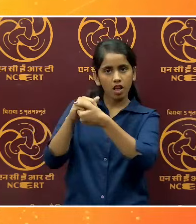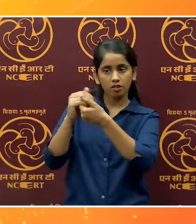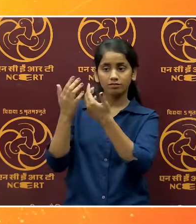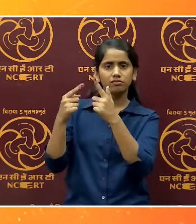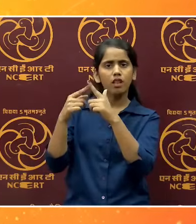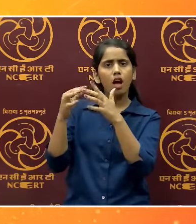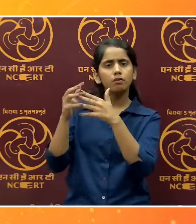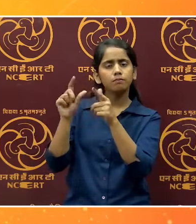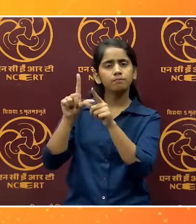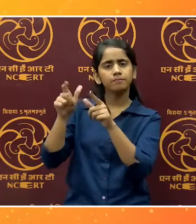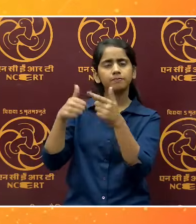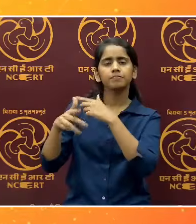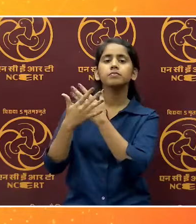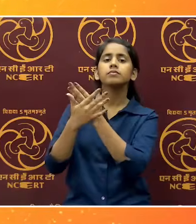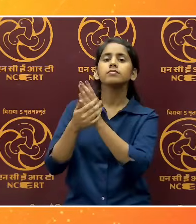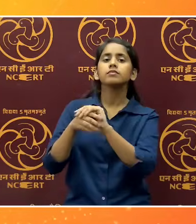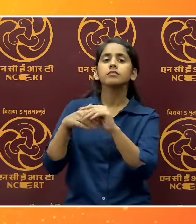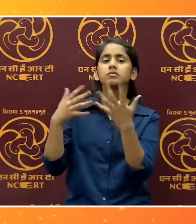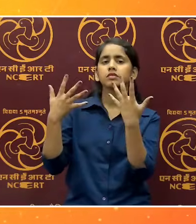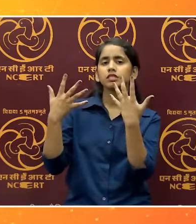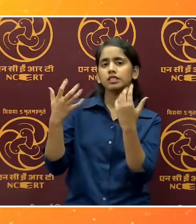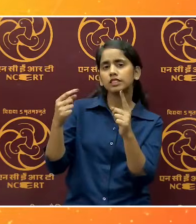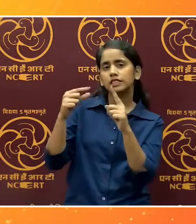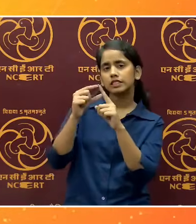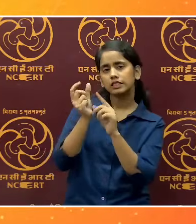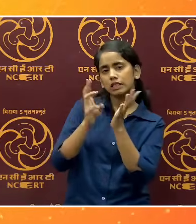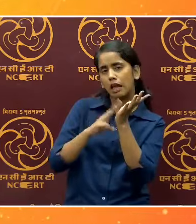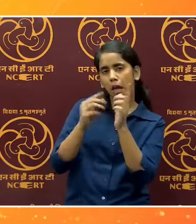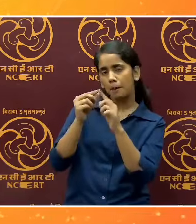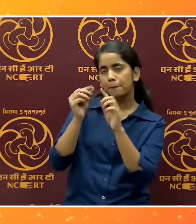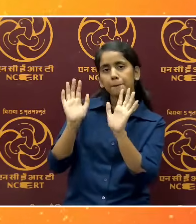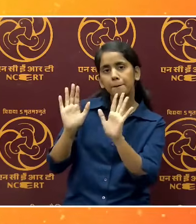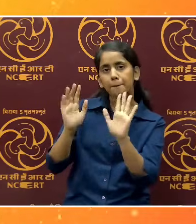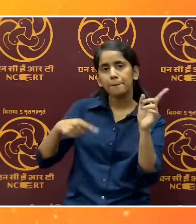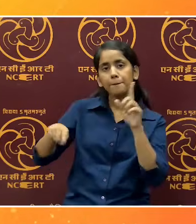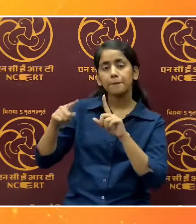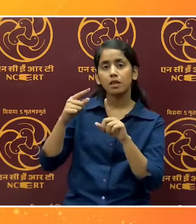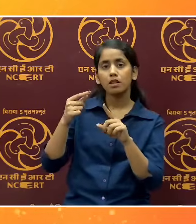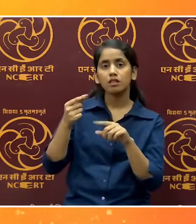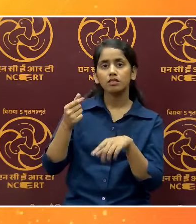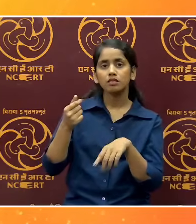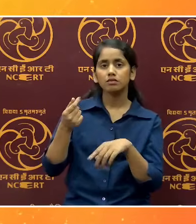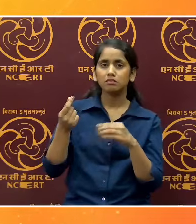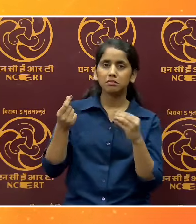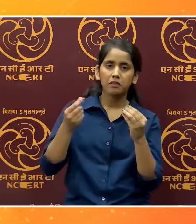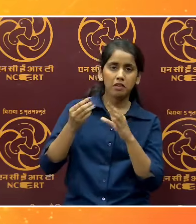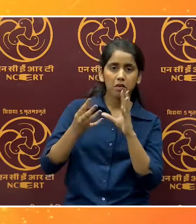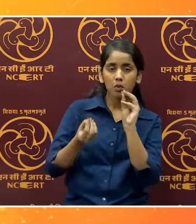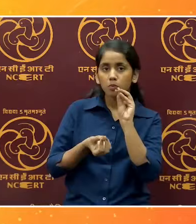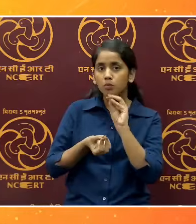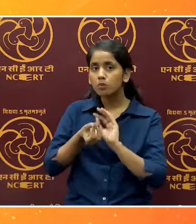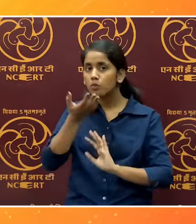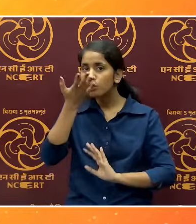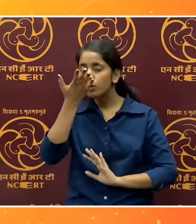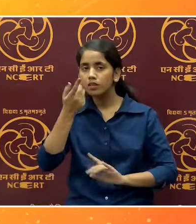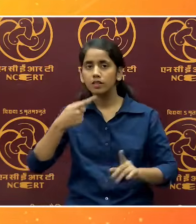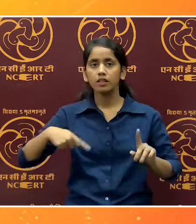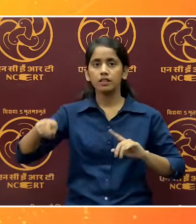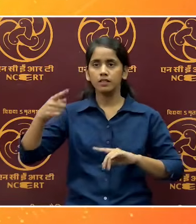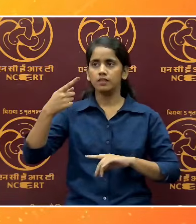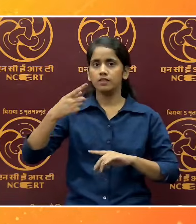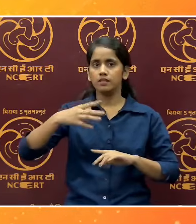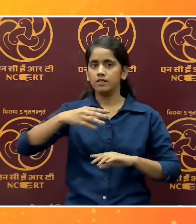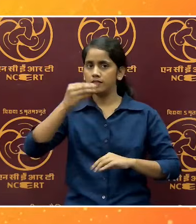that wet towel, that is a kind of a damp towel. With drops of dew in the early morning, children, when there are